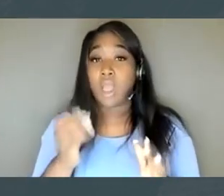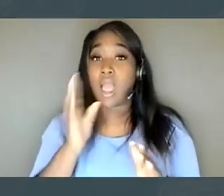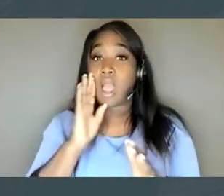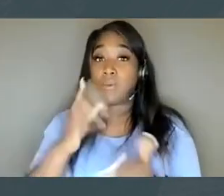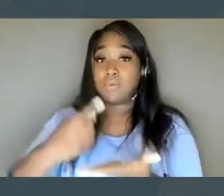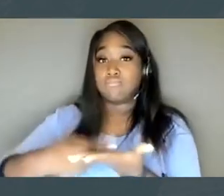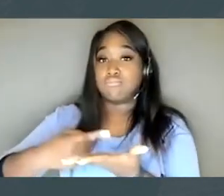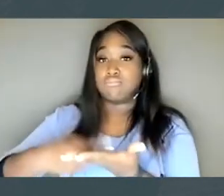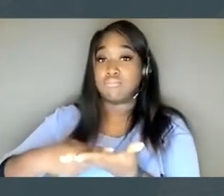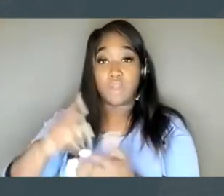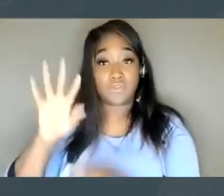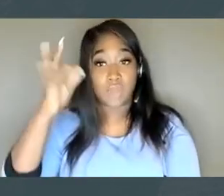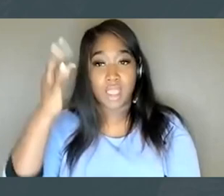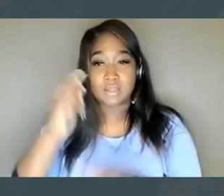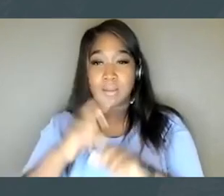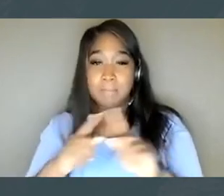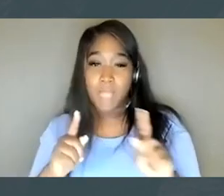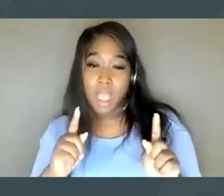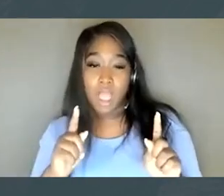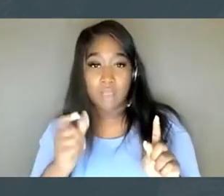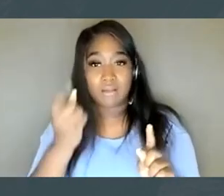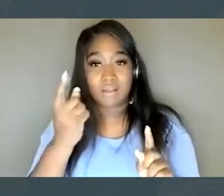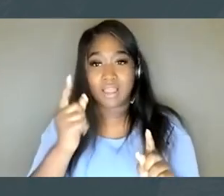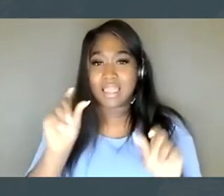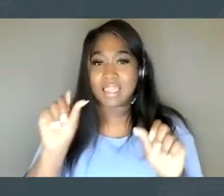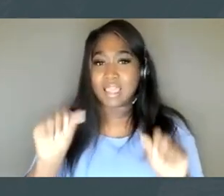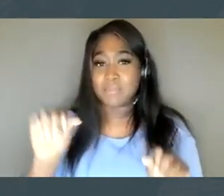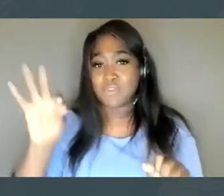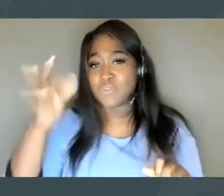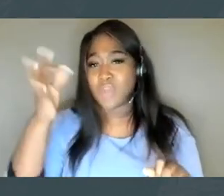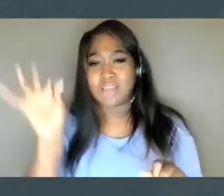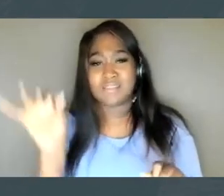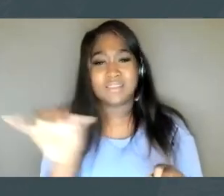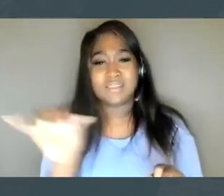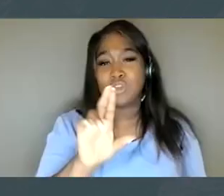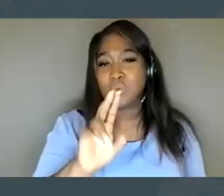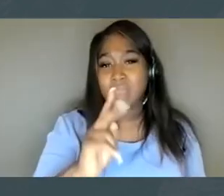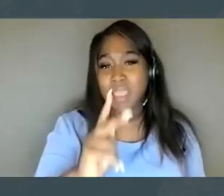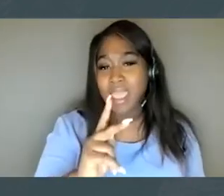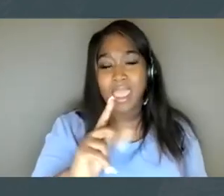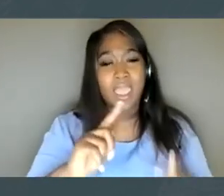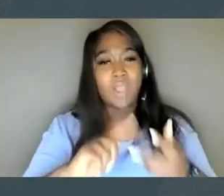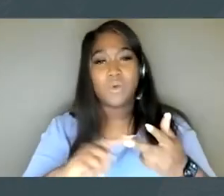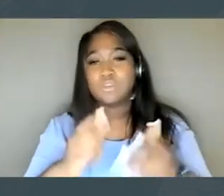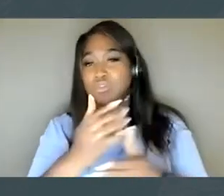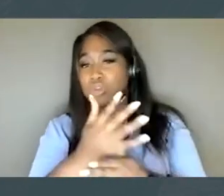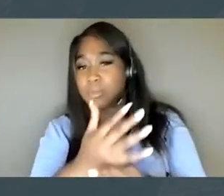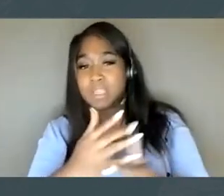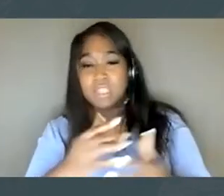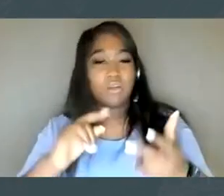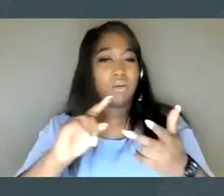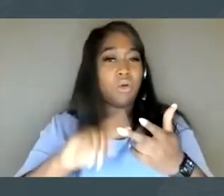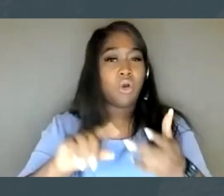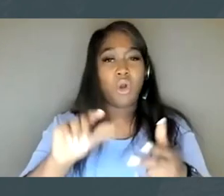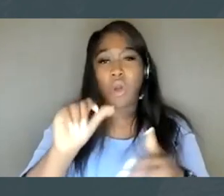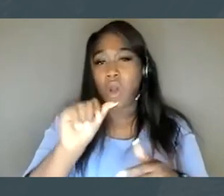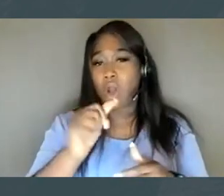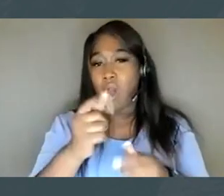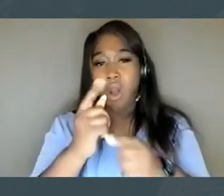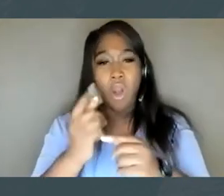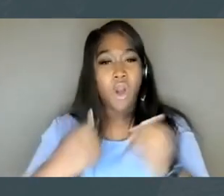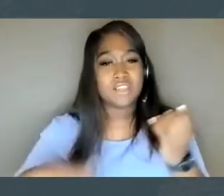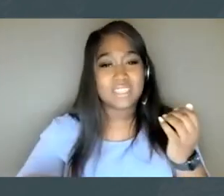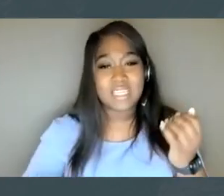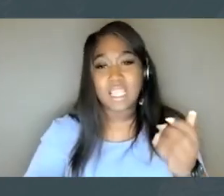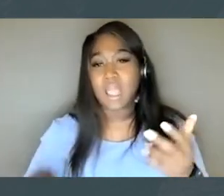but it could be, it's France, just like it could have been, you know, the UK, it could have been Germany, it could have been Argentina, Brazil, and